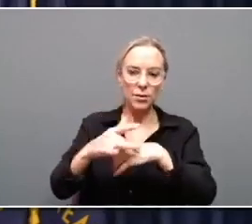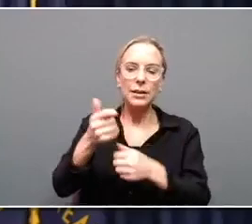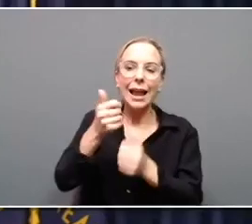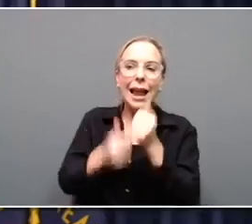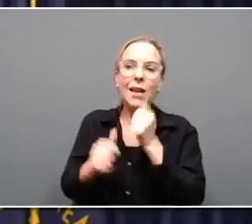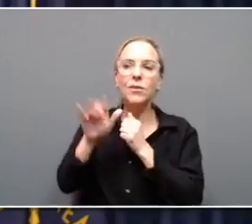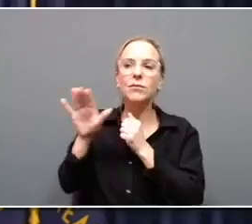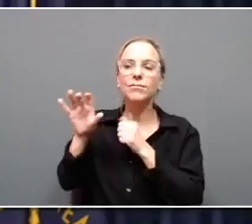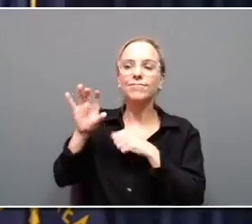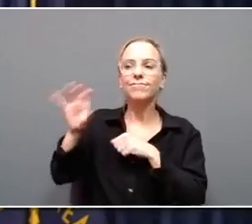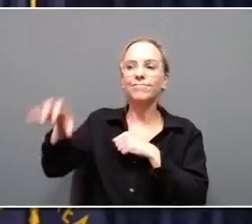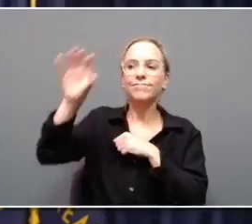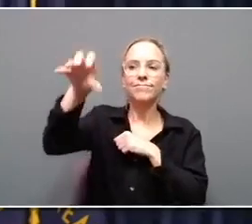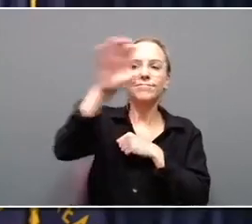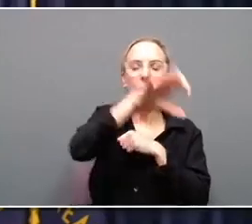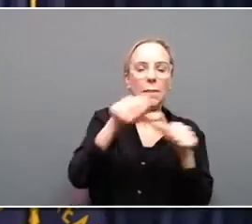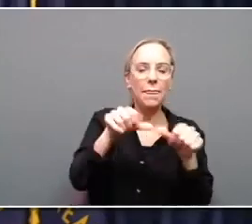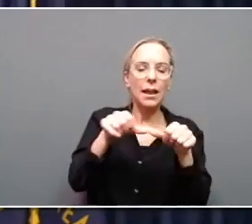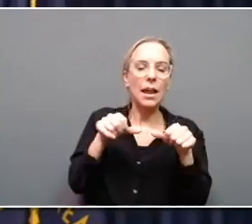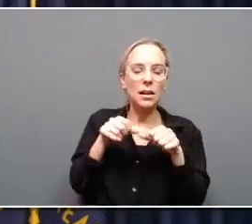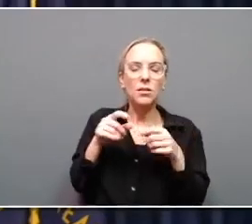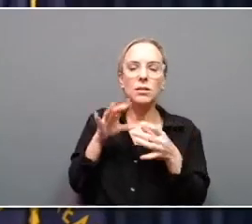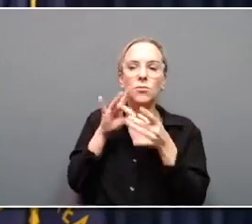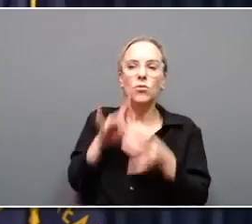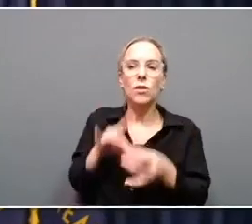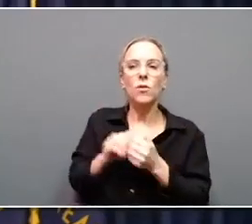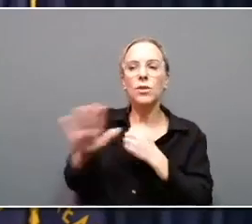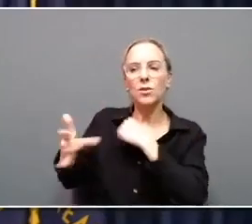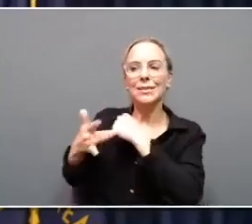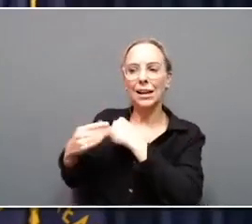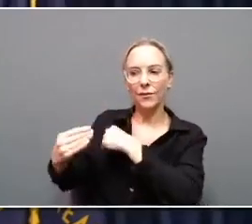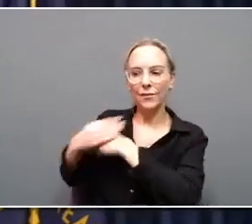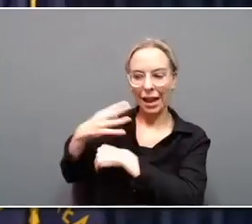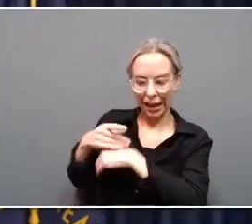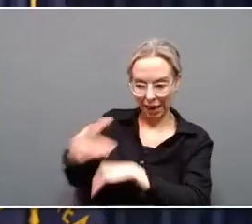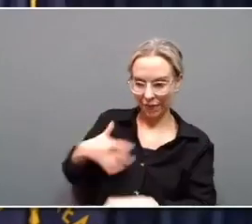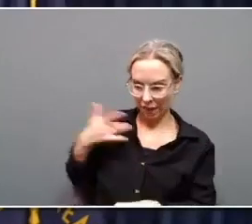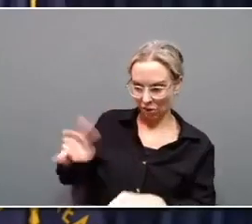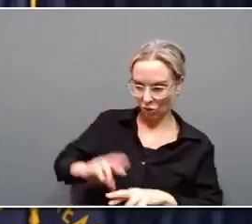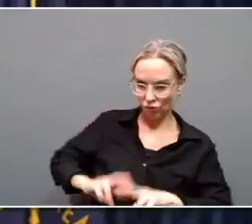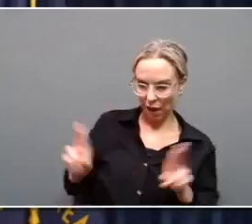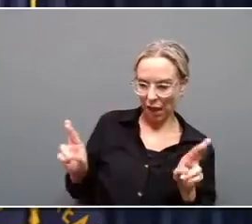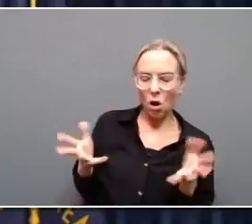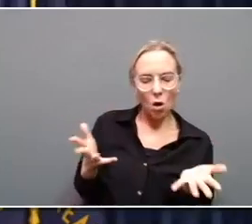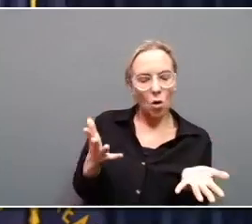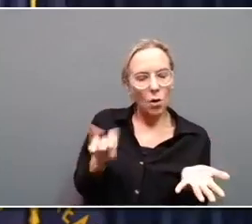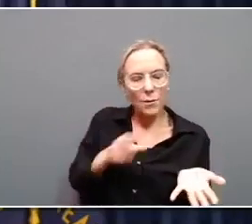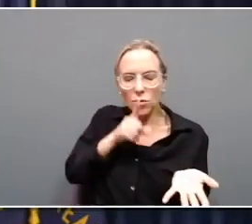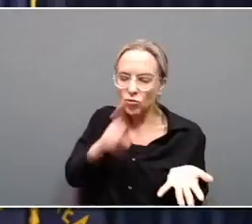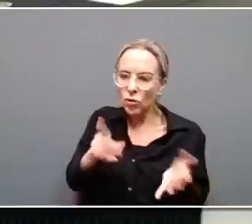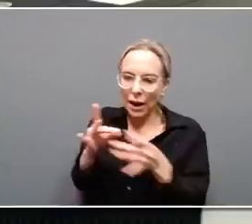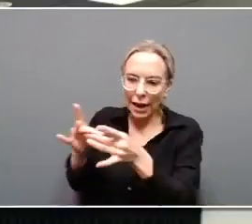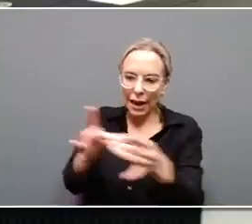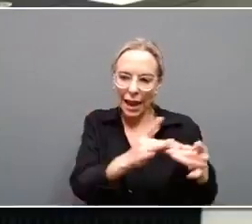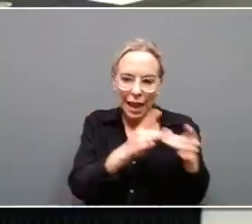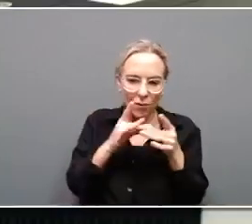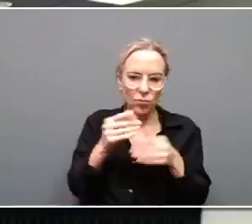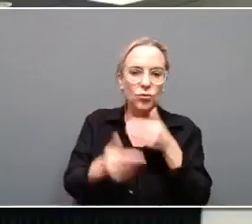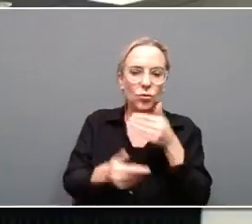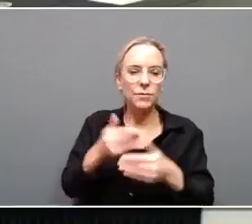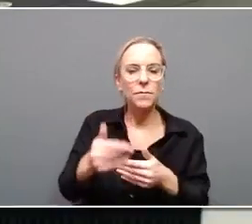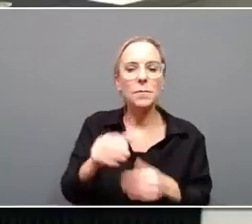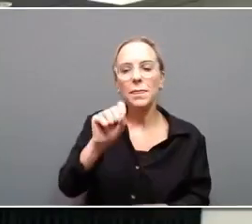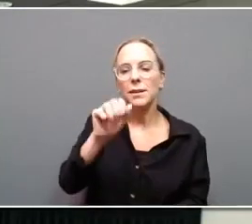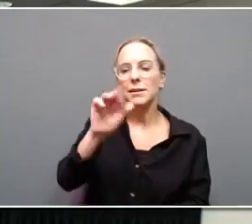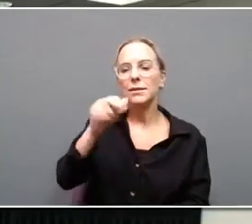the technical advice they've gotten and if they believe that they are ready. We want that to be a collaborative process. Sarah. Good